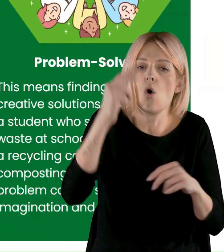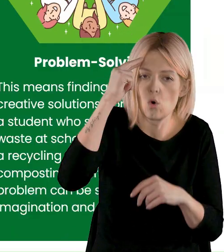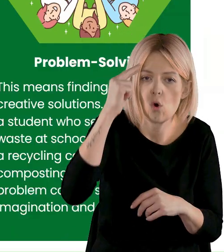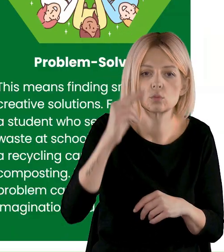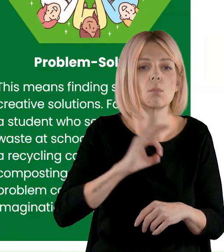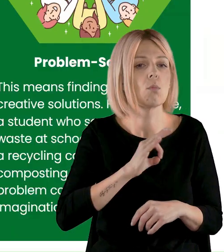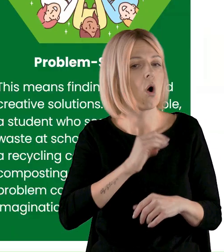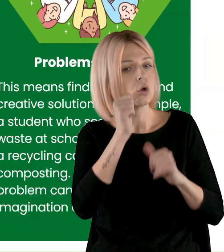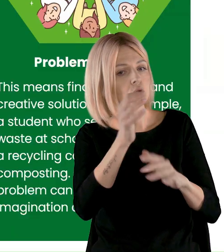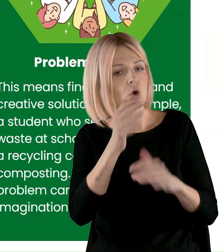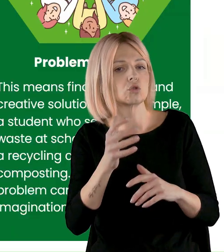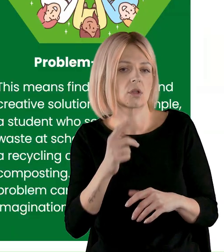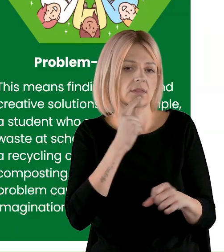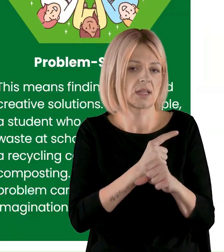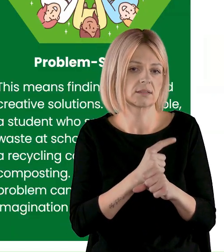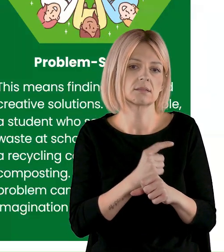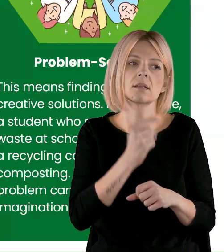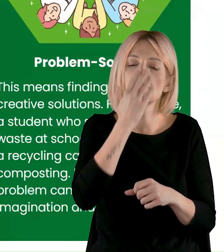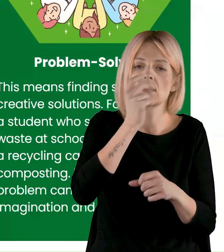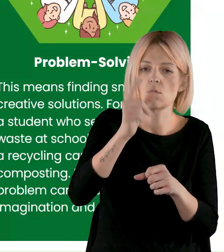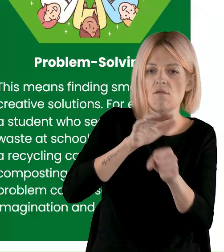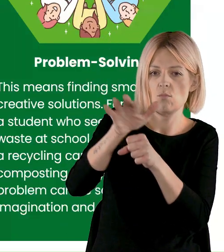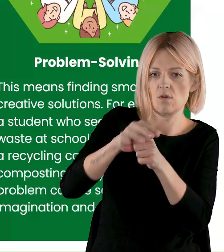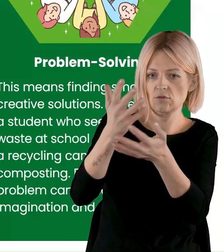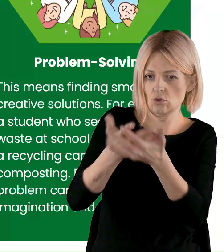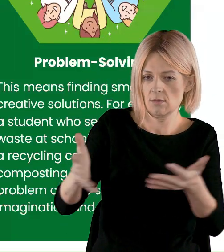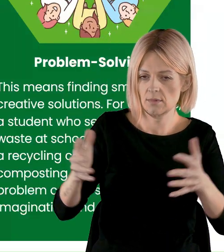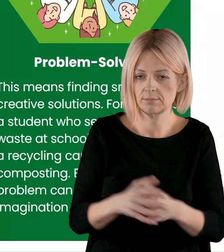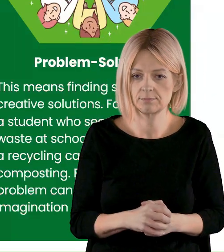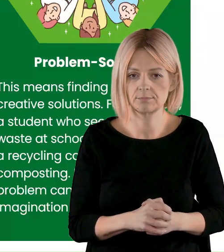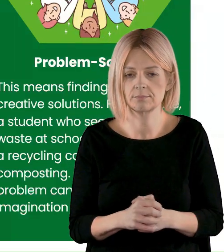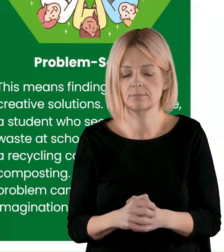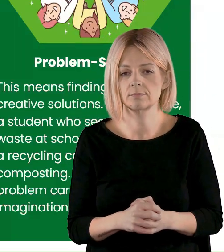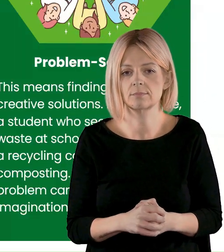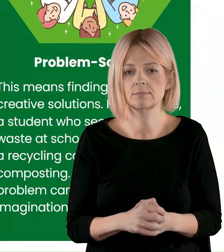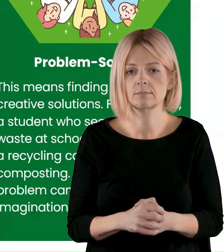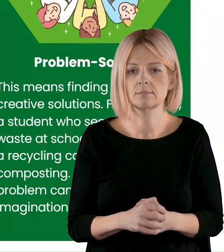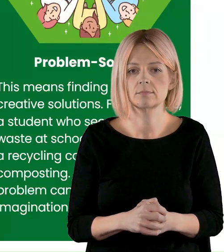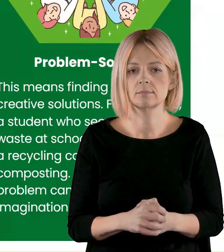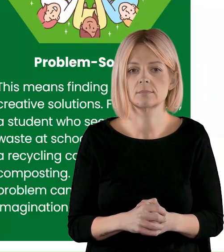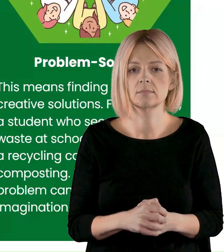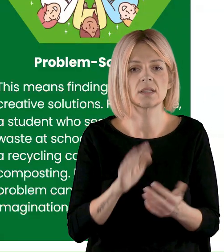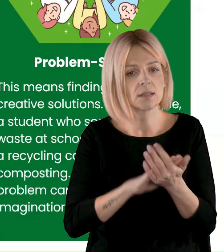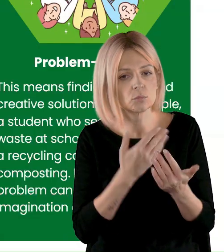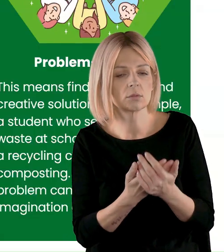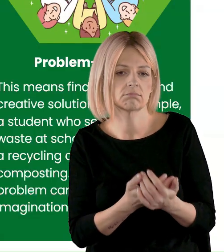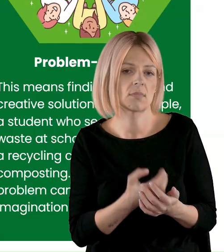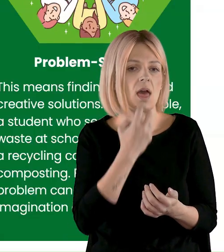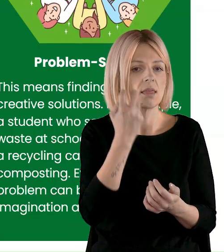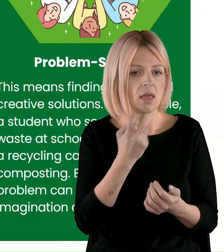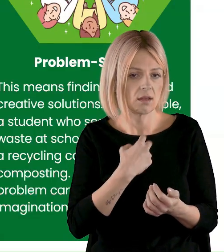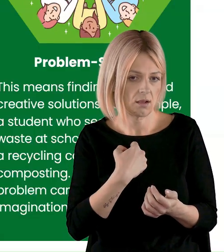means understanding how our daily choices affect our planet. For example, when we